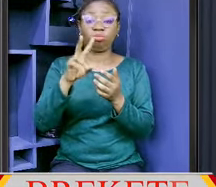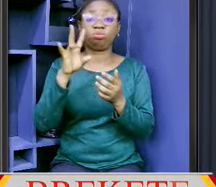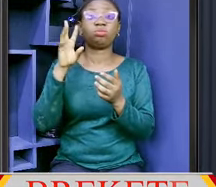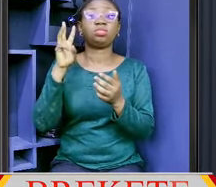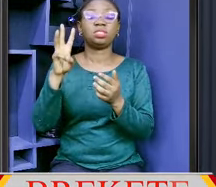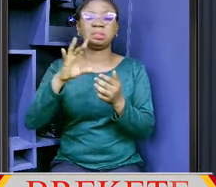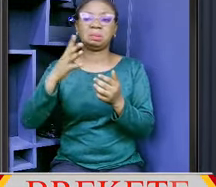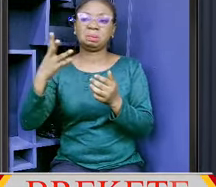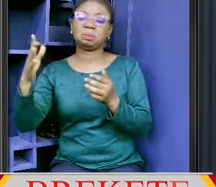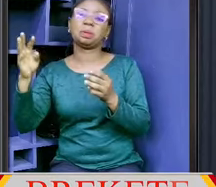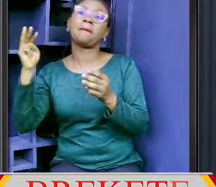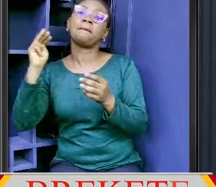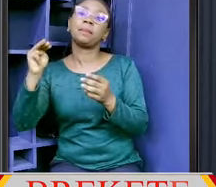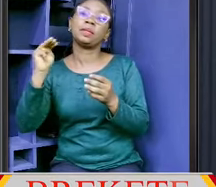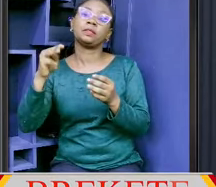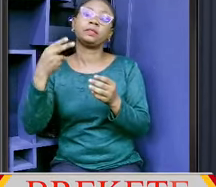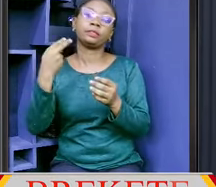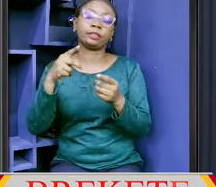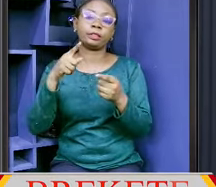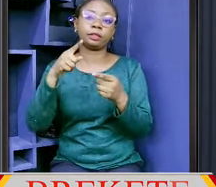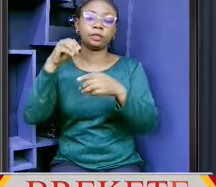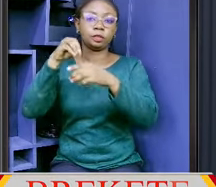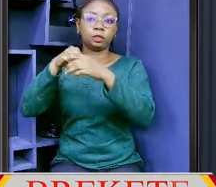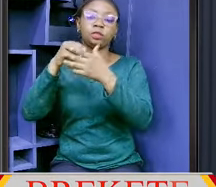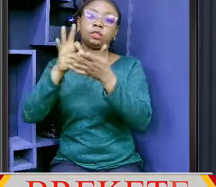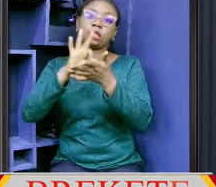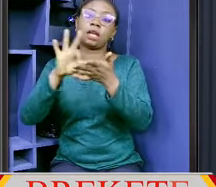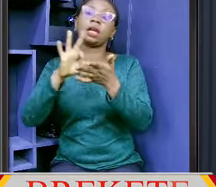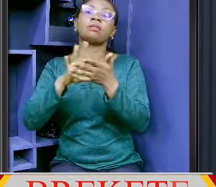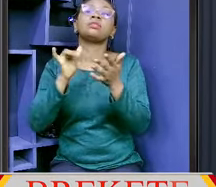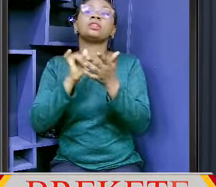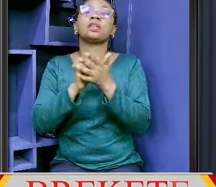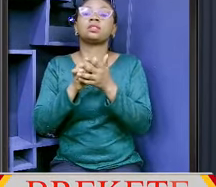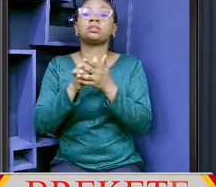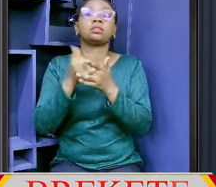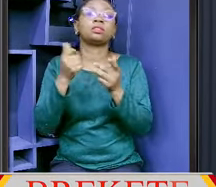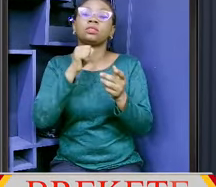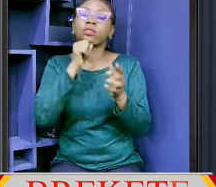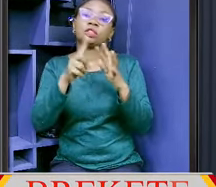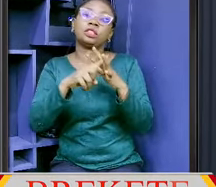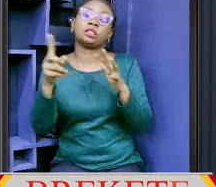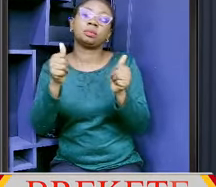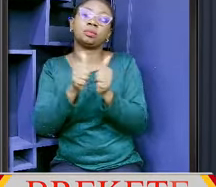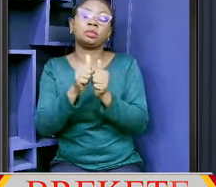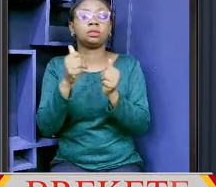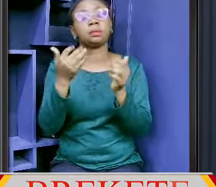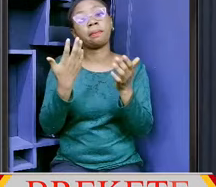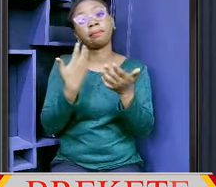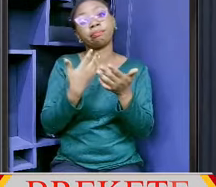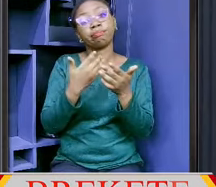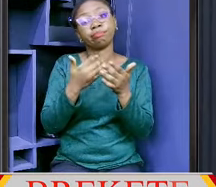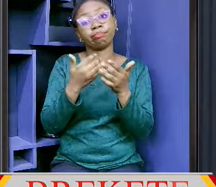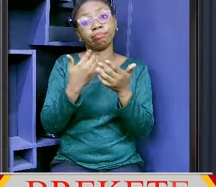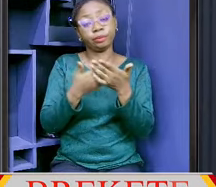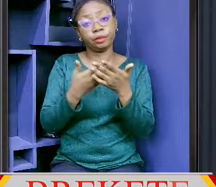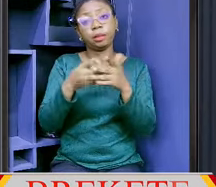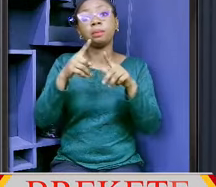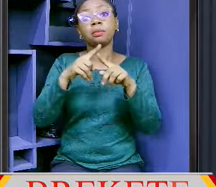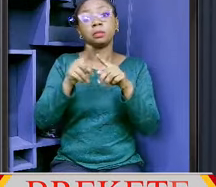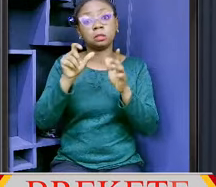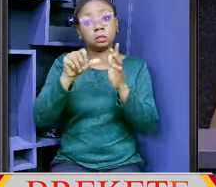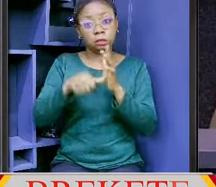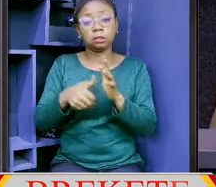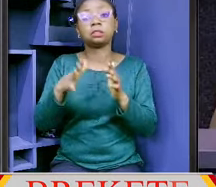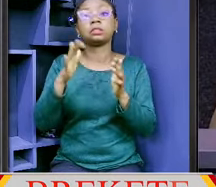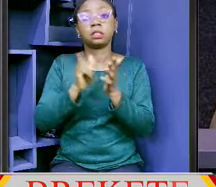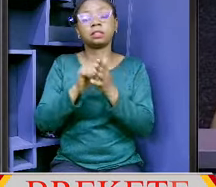$260 million naira into an account, where no run with the money, but he insist on, even